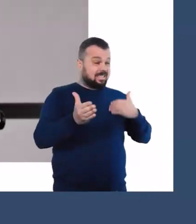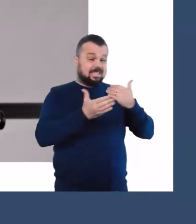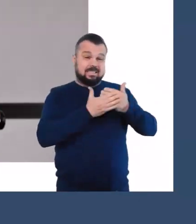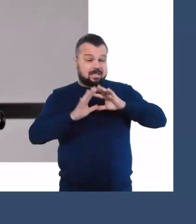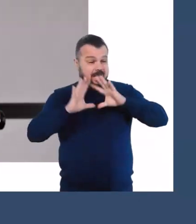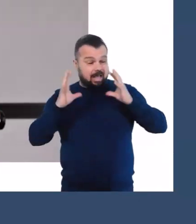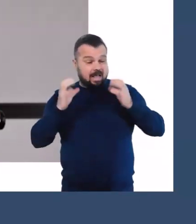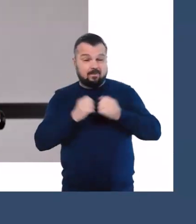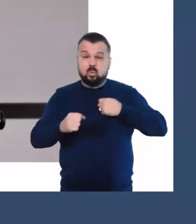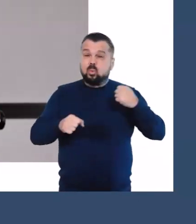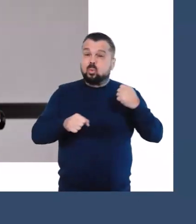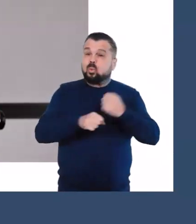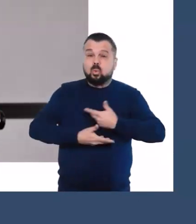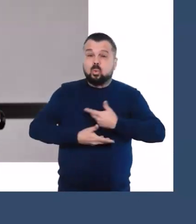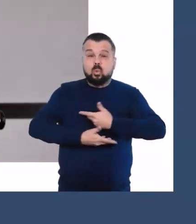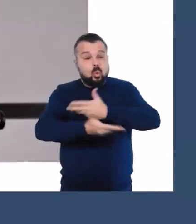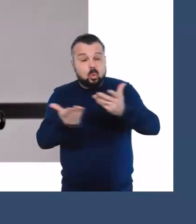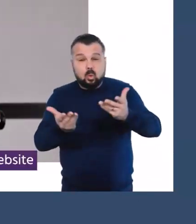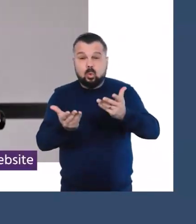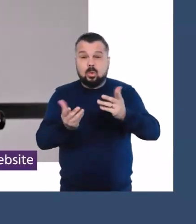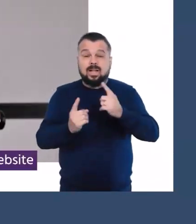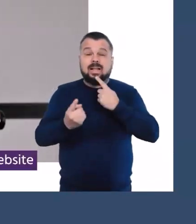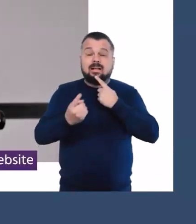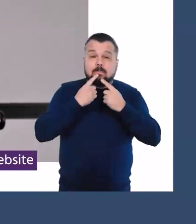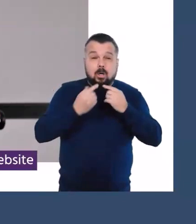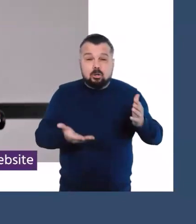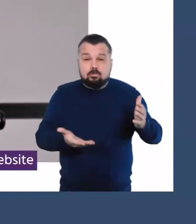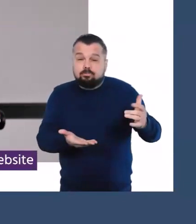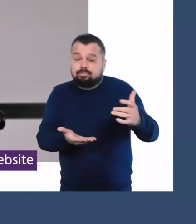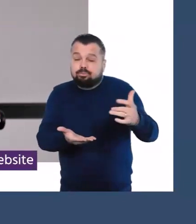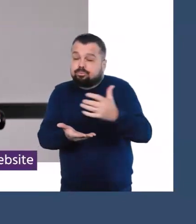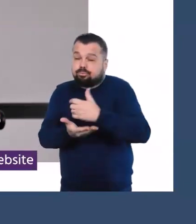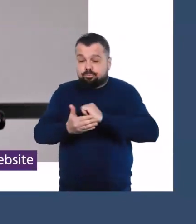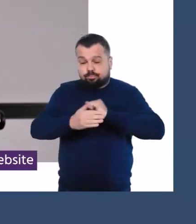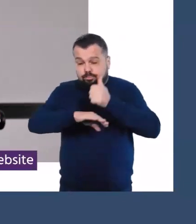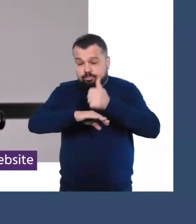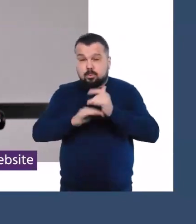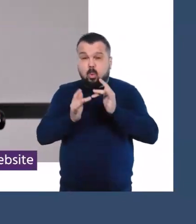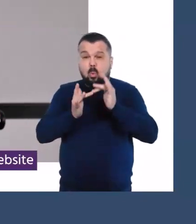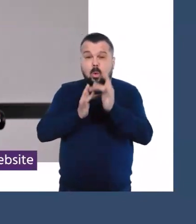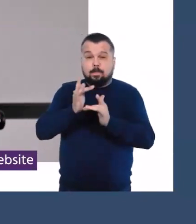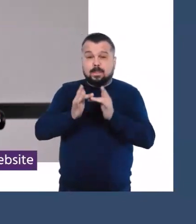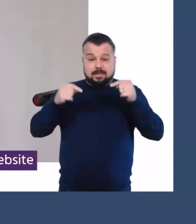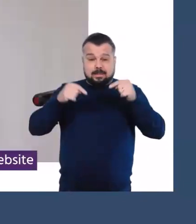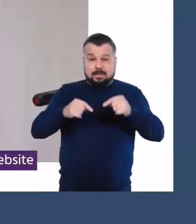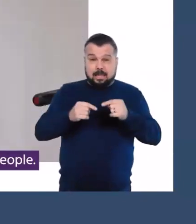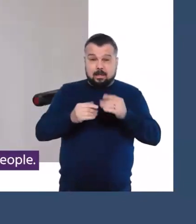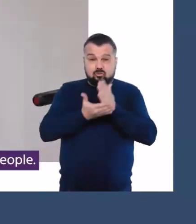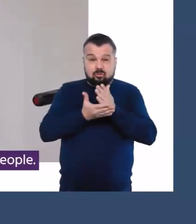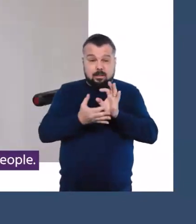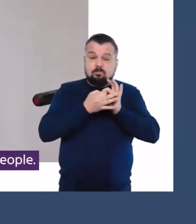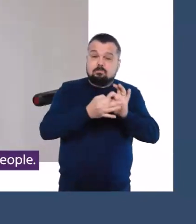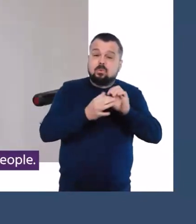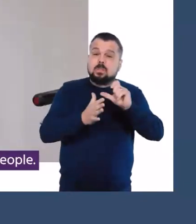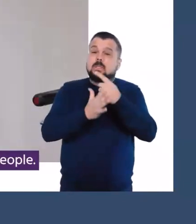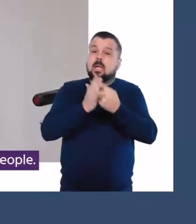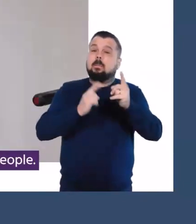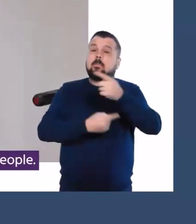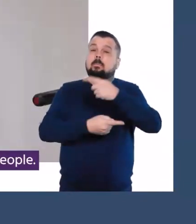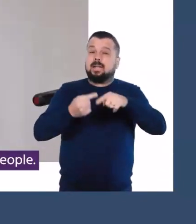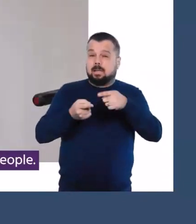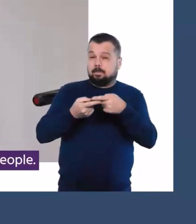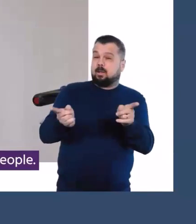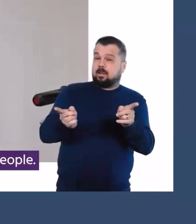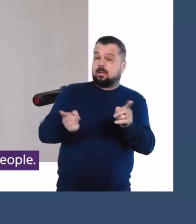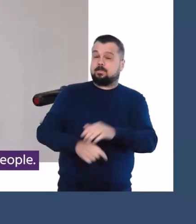20 years, everything we do, from the information we collect to the design of our website, has been decided through engagement